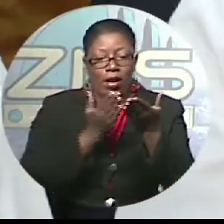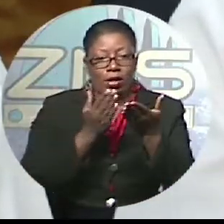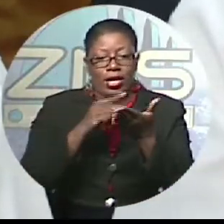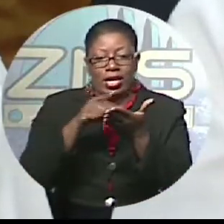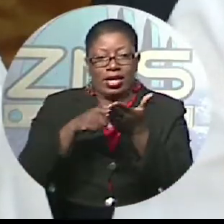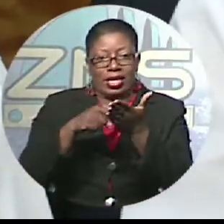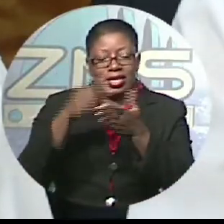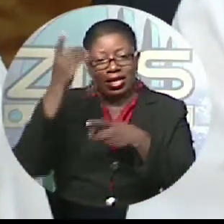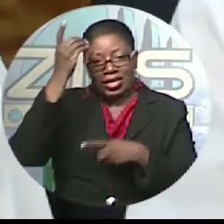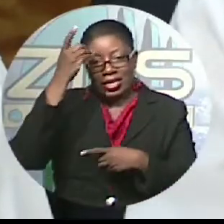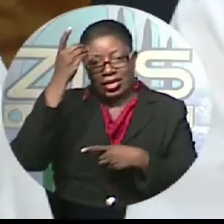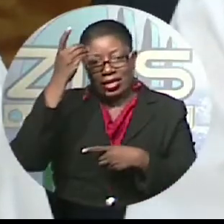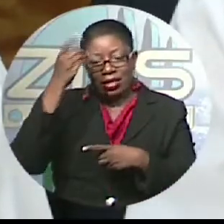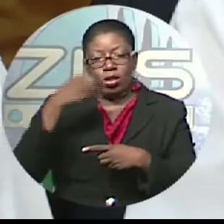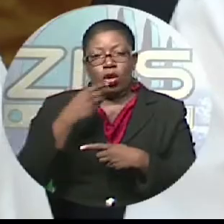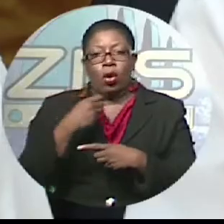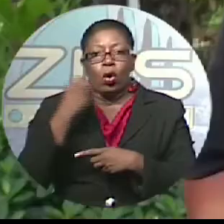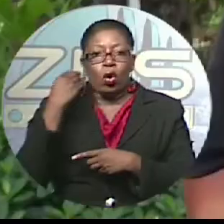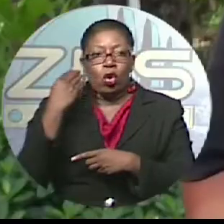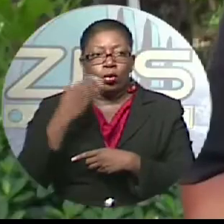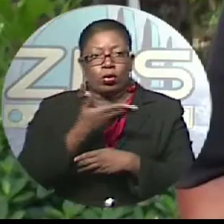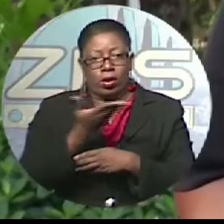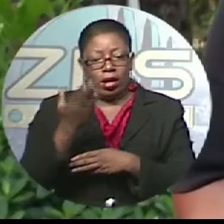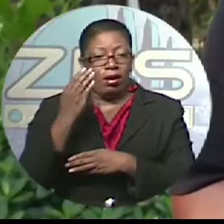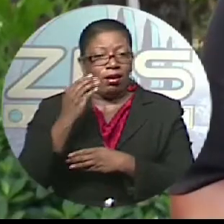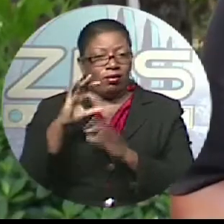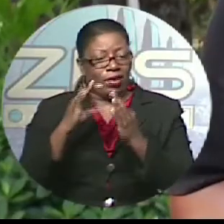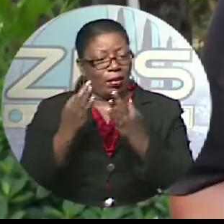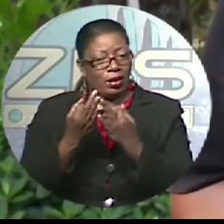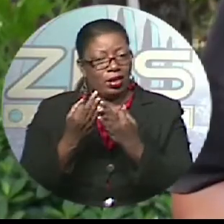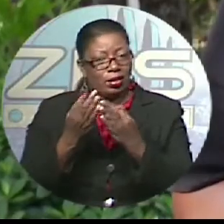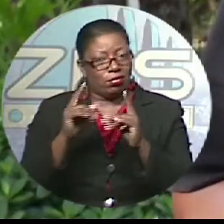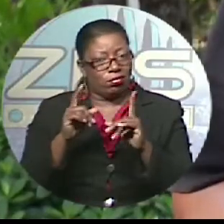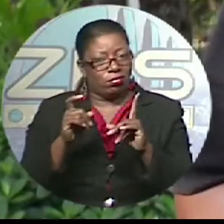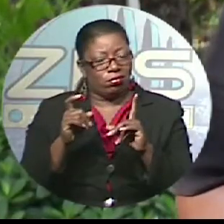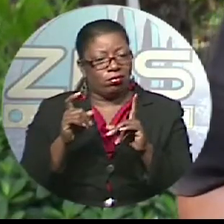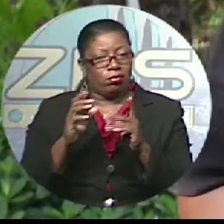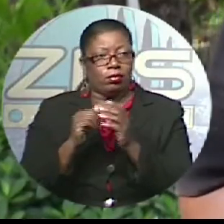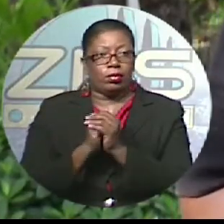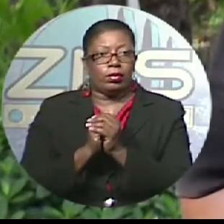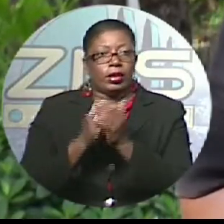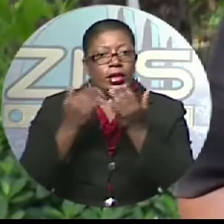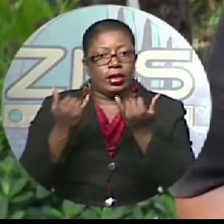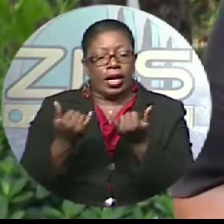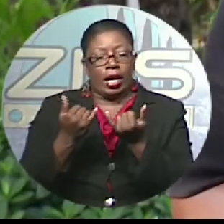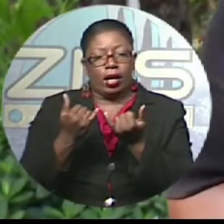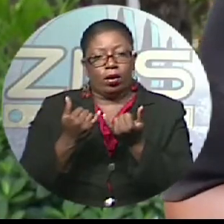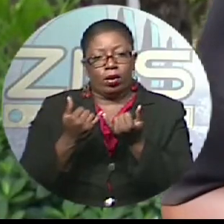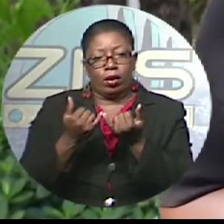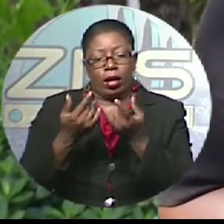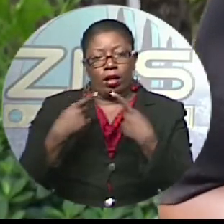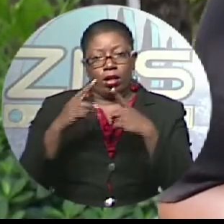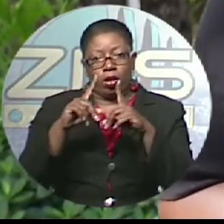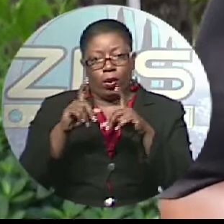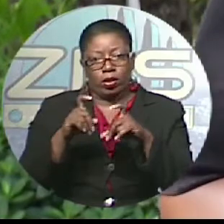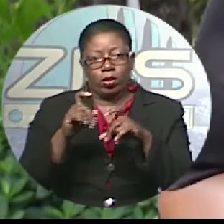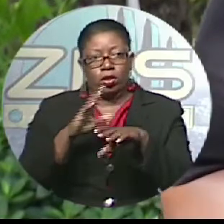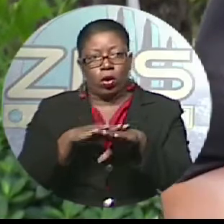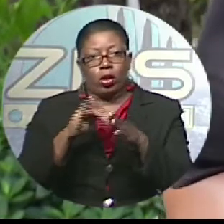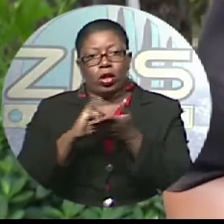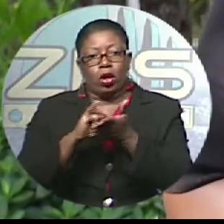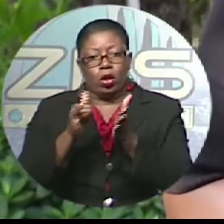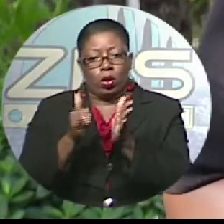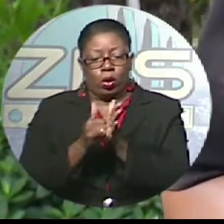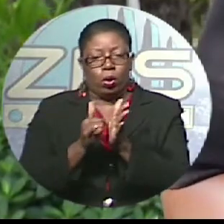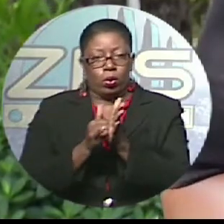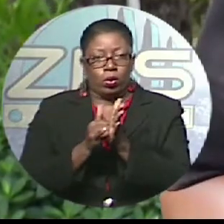infectious diseases home to their families. Now, our ZNS News sought answers on those claims made by PSA executives.